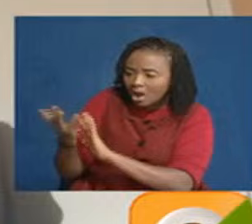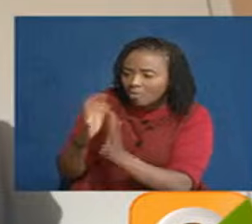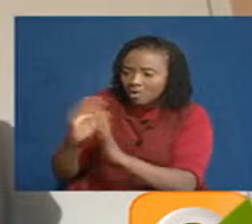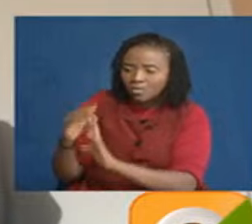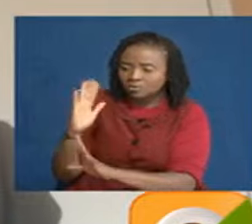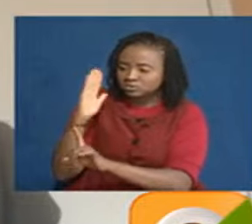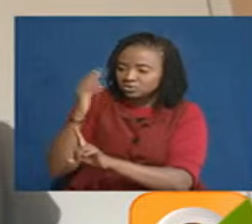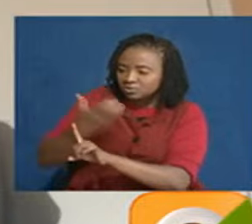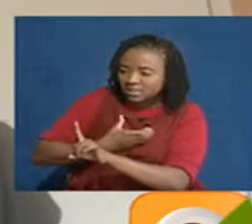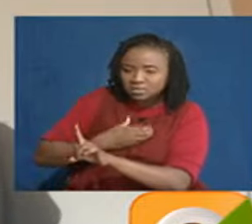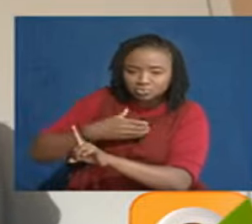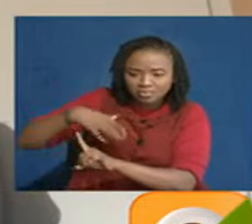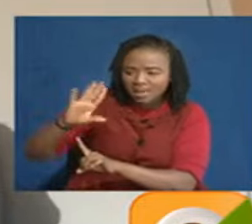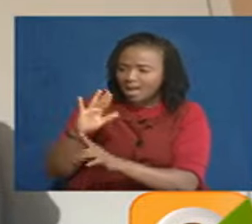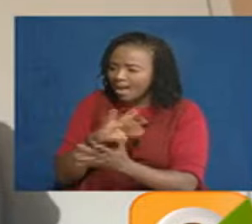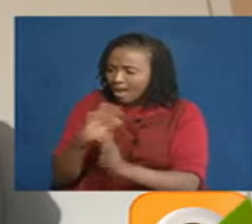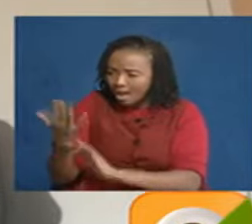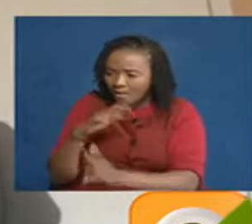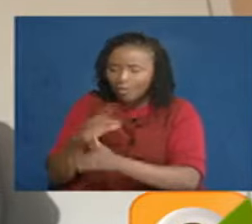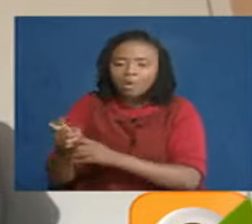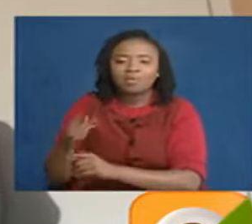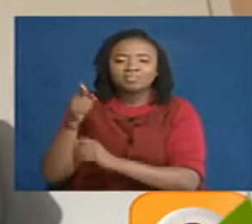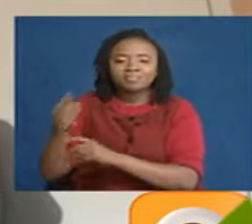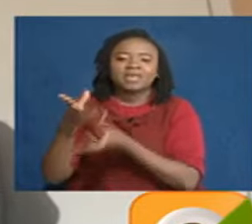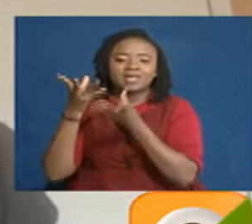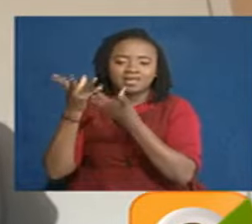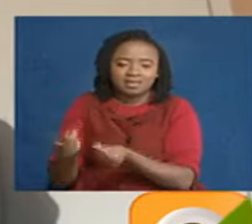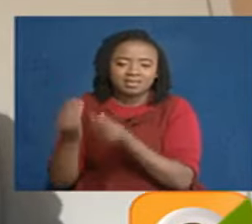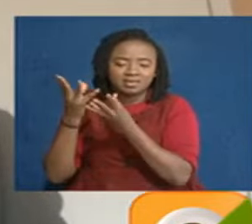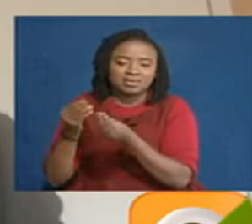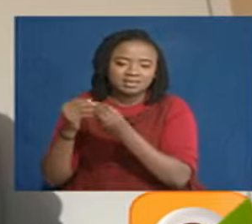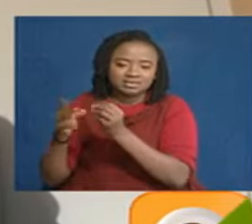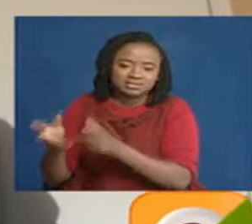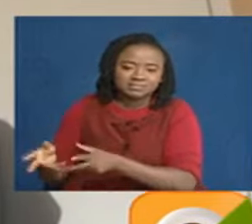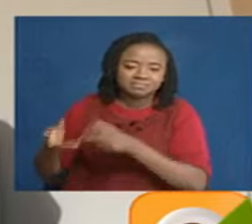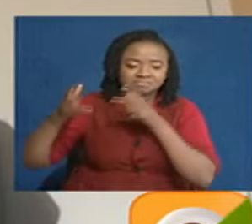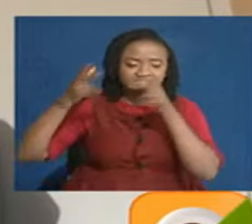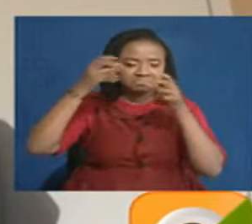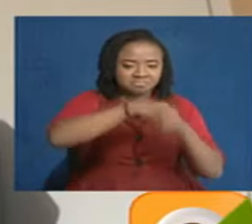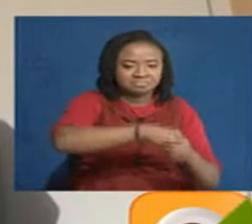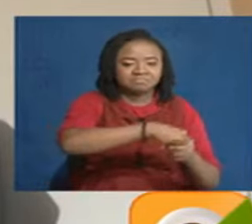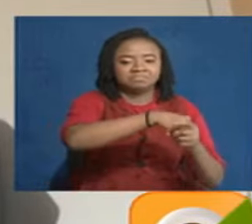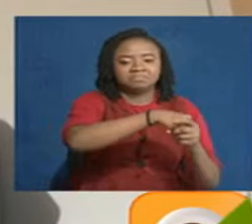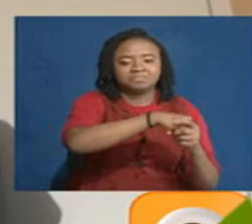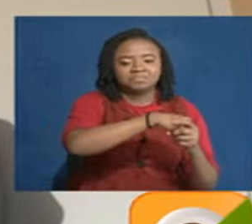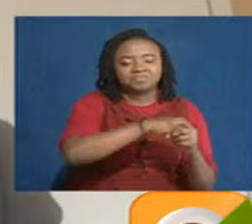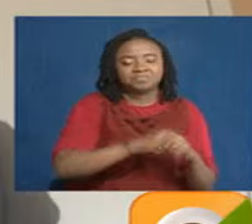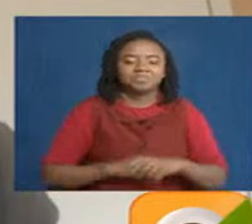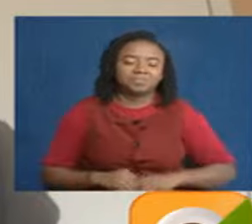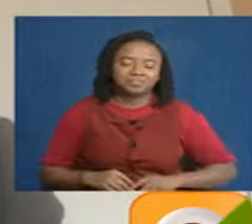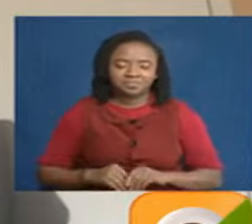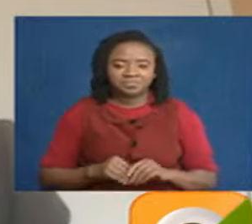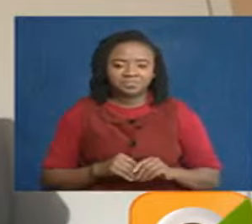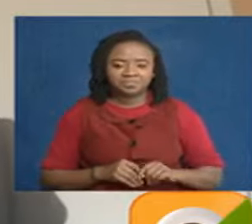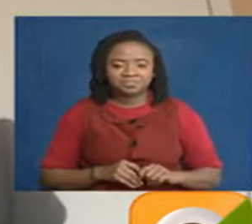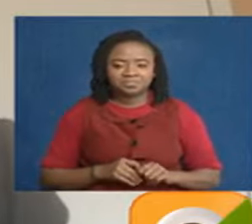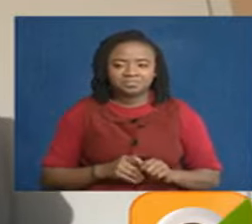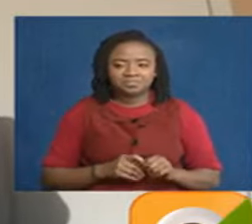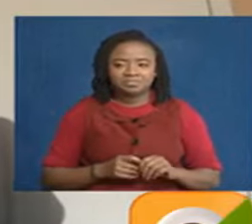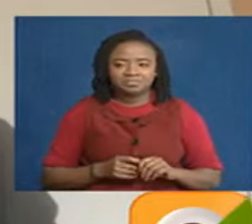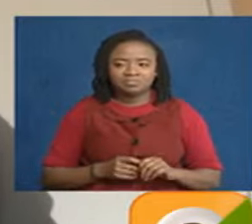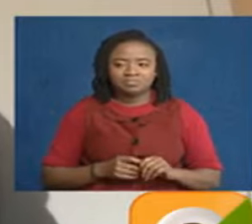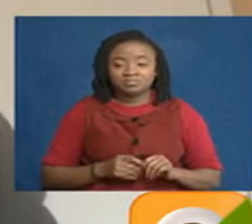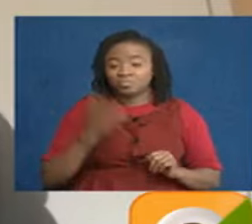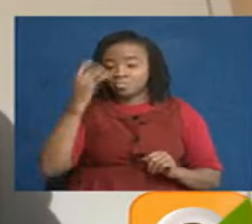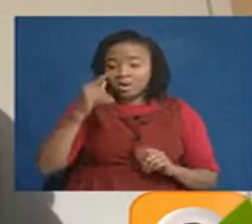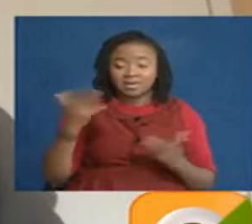Council. Africa has not been ready to implement its the reforms that it has agreed for